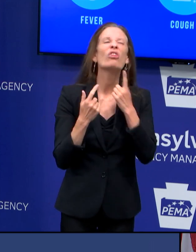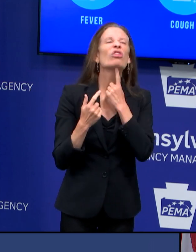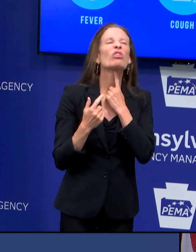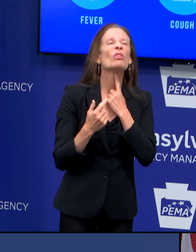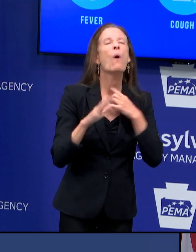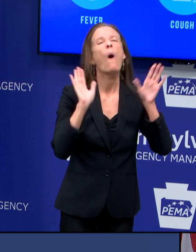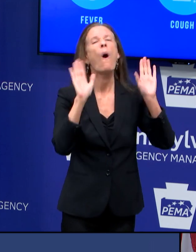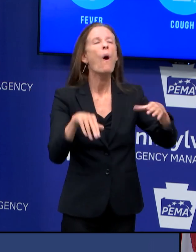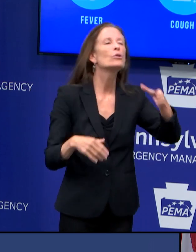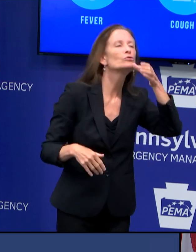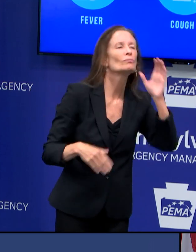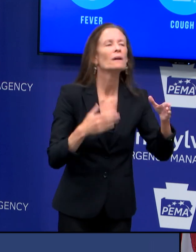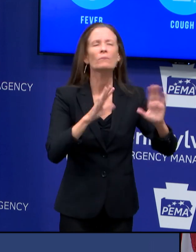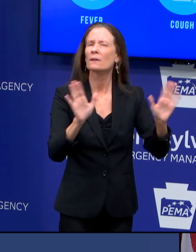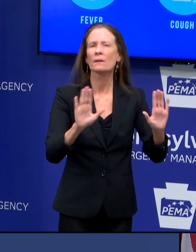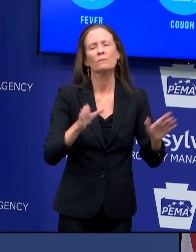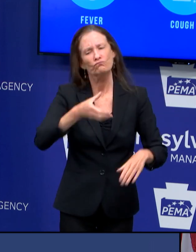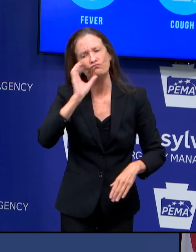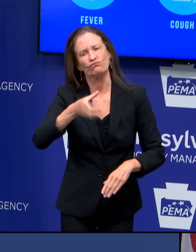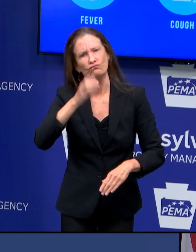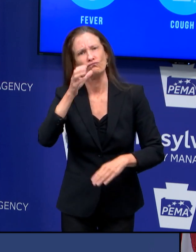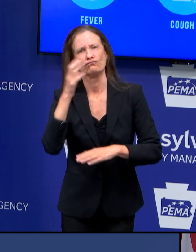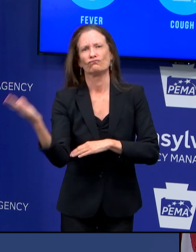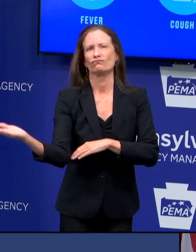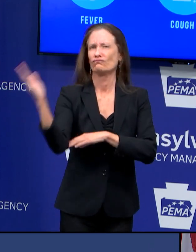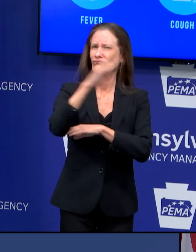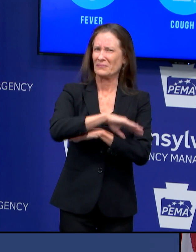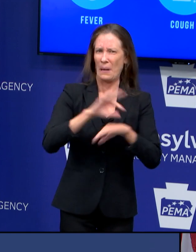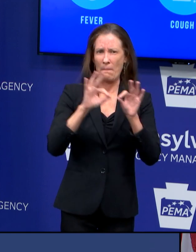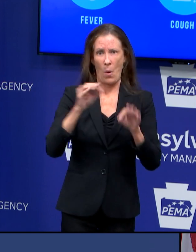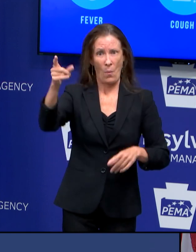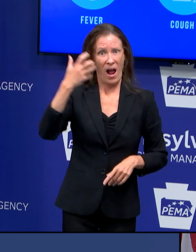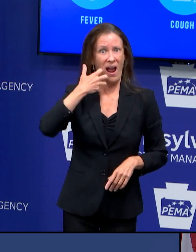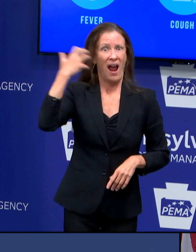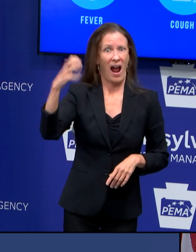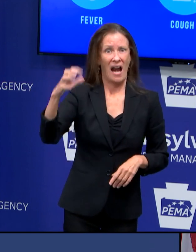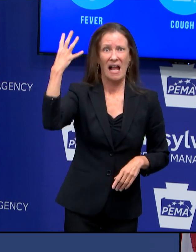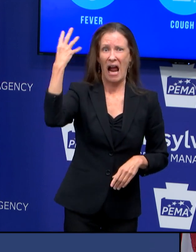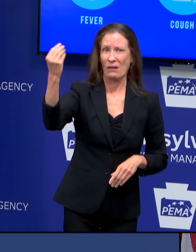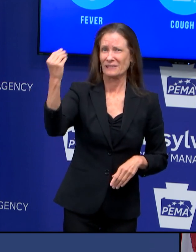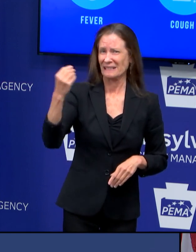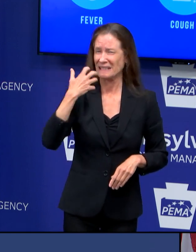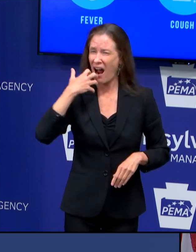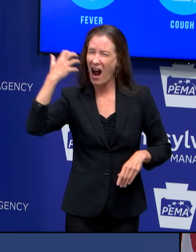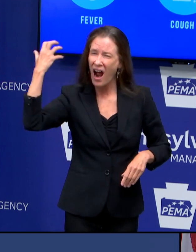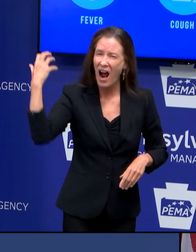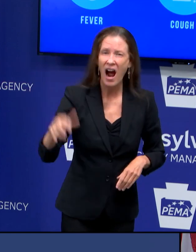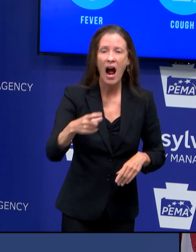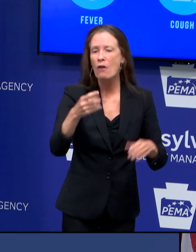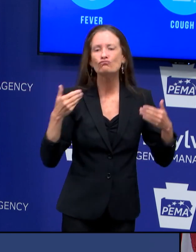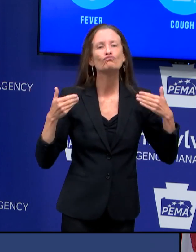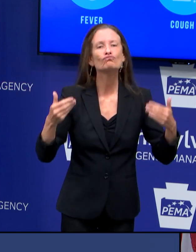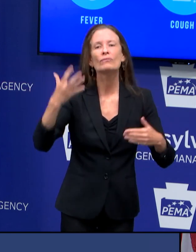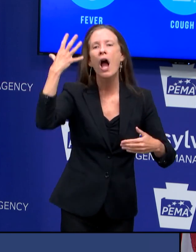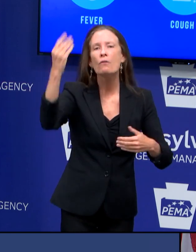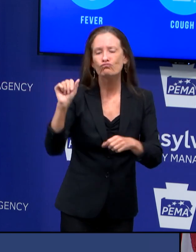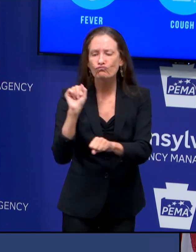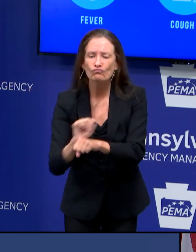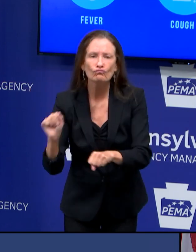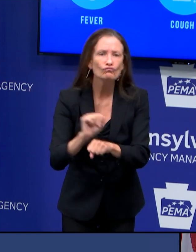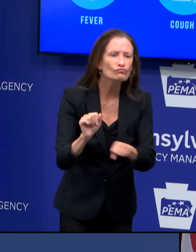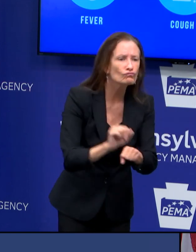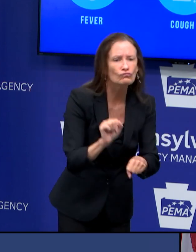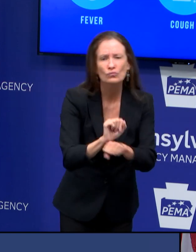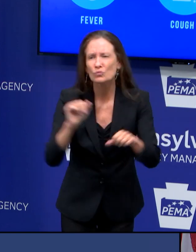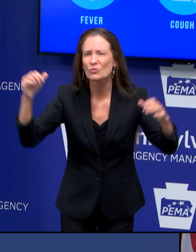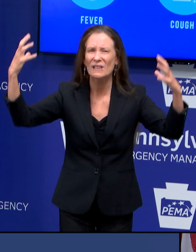limit outdoor exercise or strenuous activities during the hottest part of the day. For more resources on what to include in your emergency